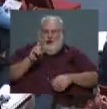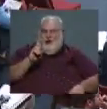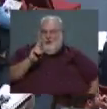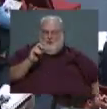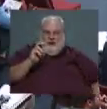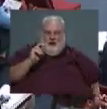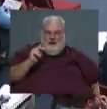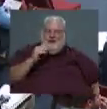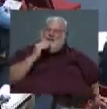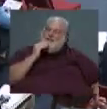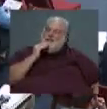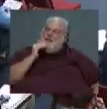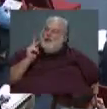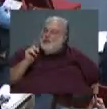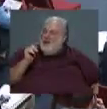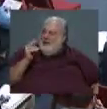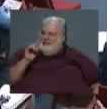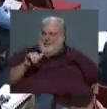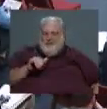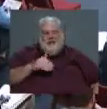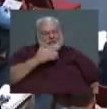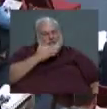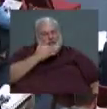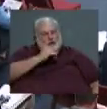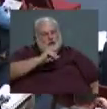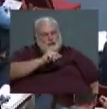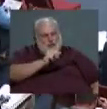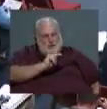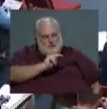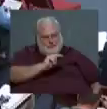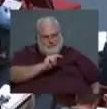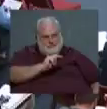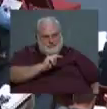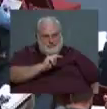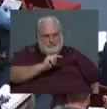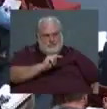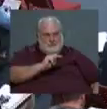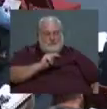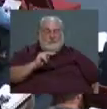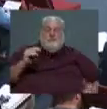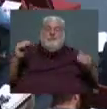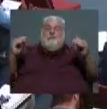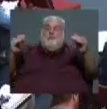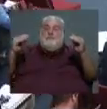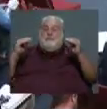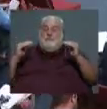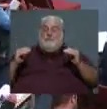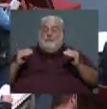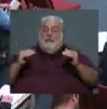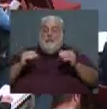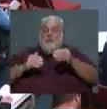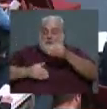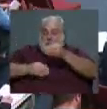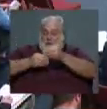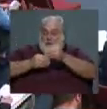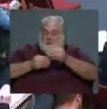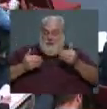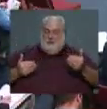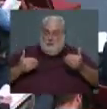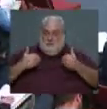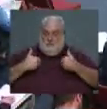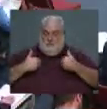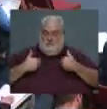you to Cappy, and thank you to Joan. Okay, if you will look at the modifications that we have, please, board members. We've